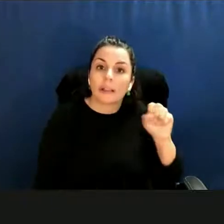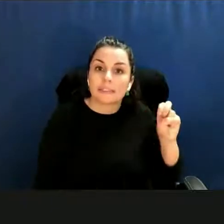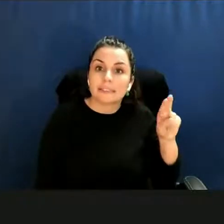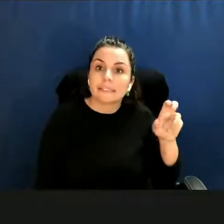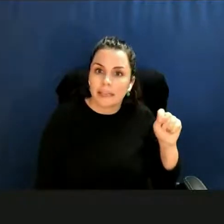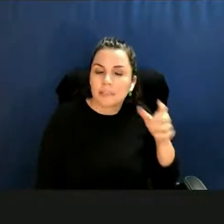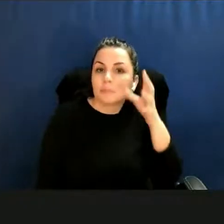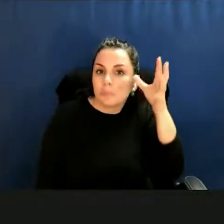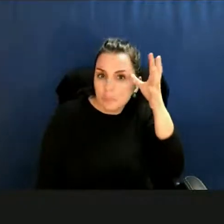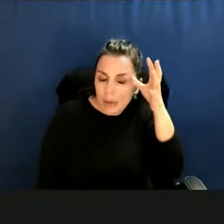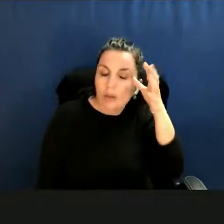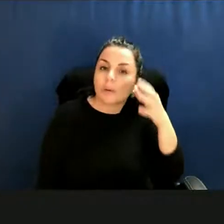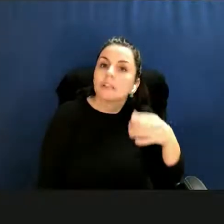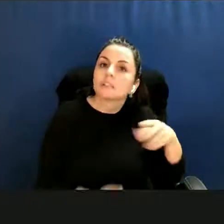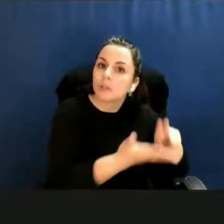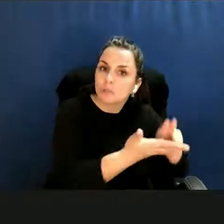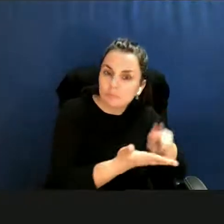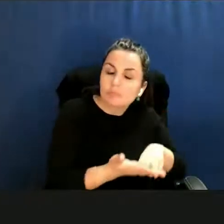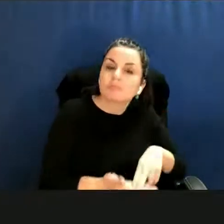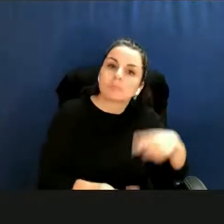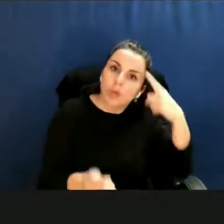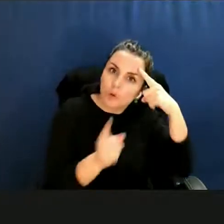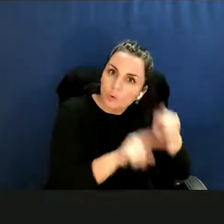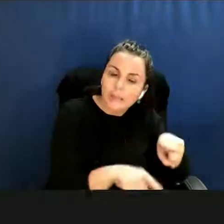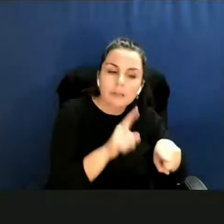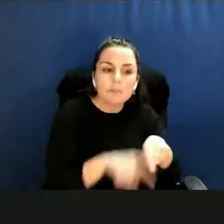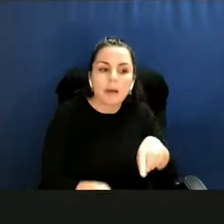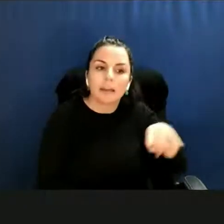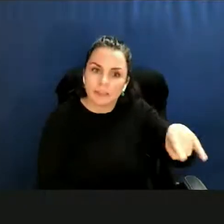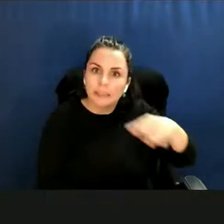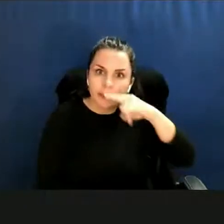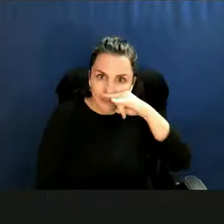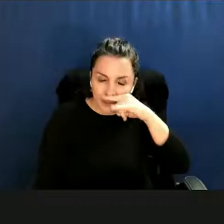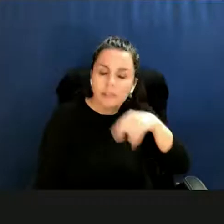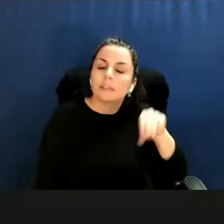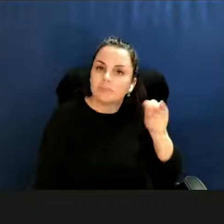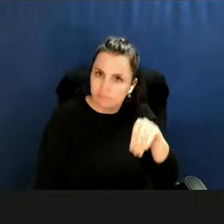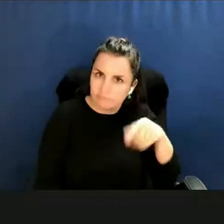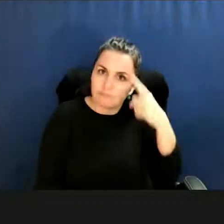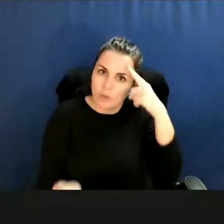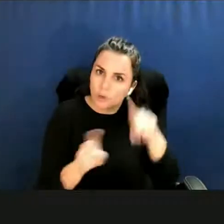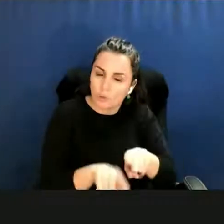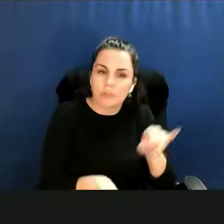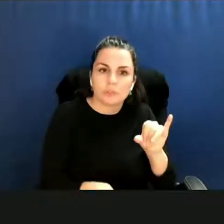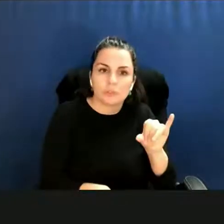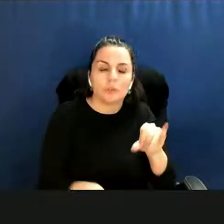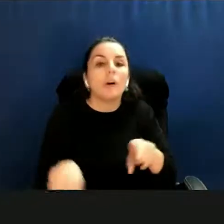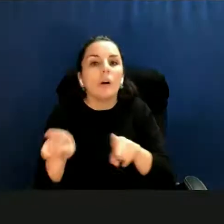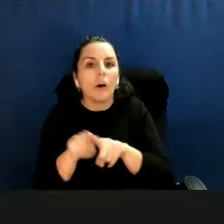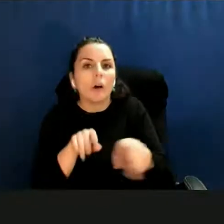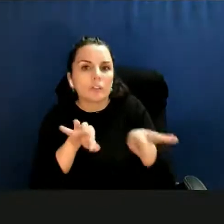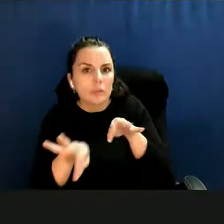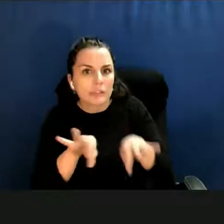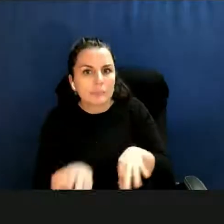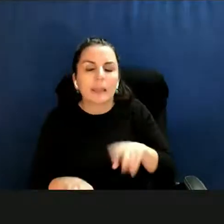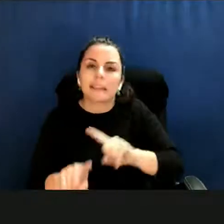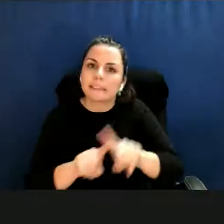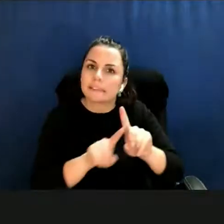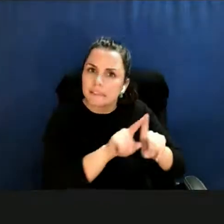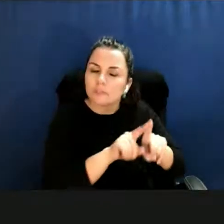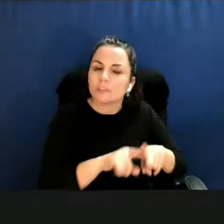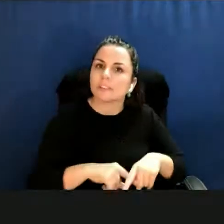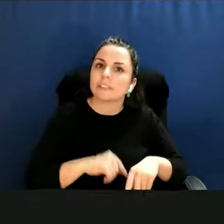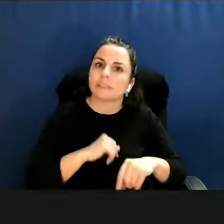want to talk about the procedures that you're going to use to minimize the risks that you have identified. This would